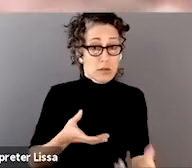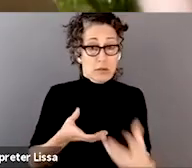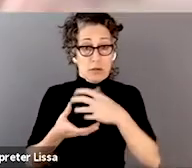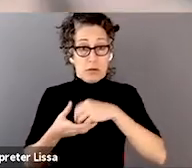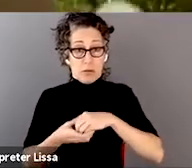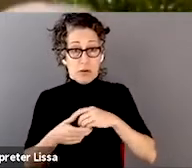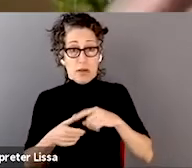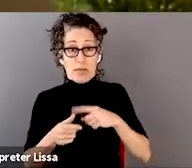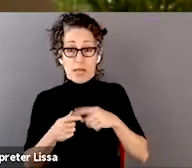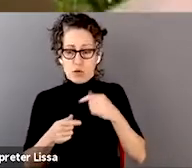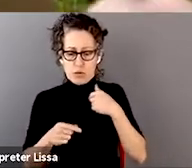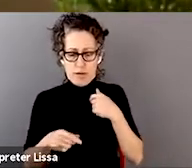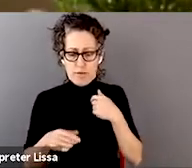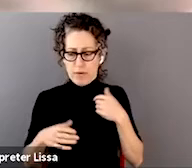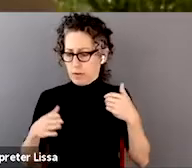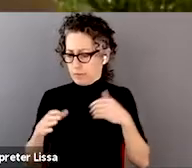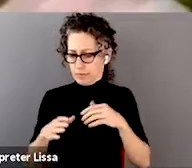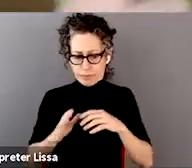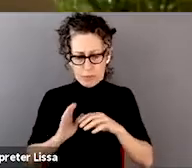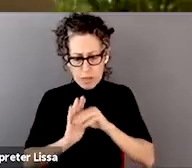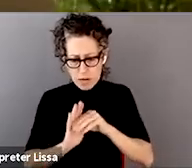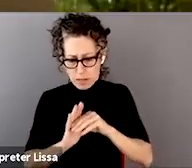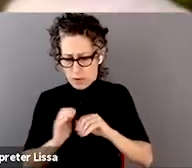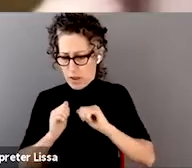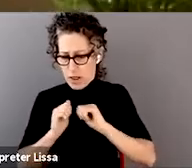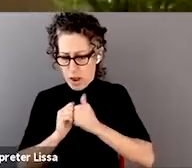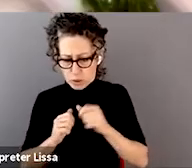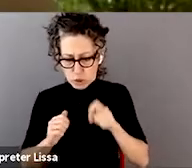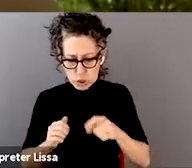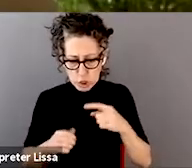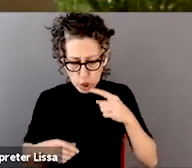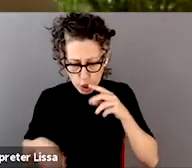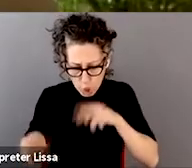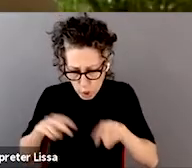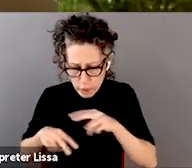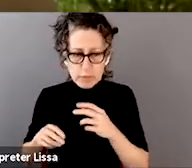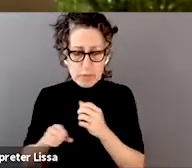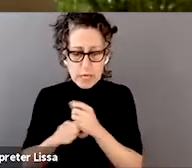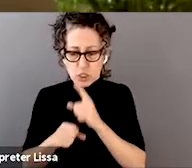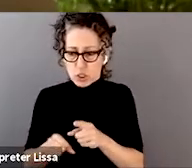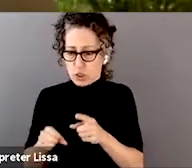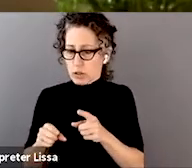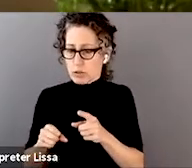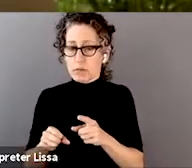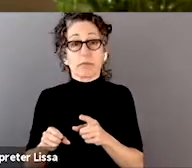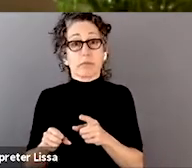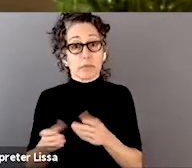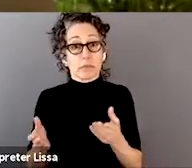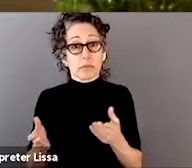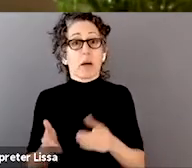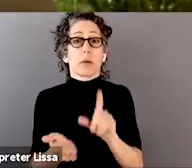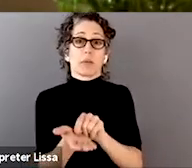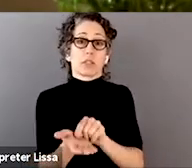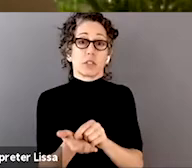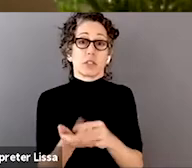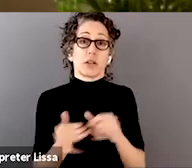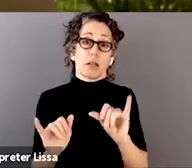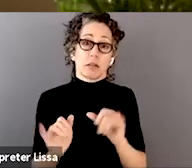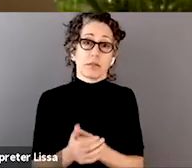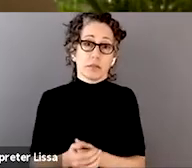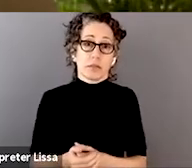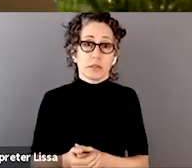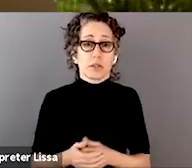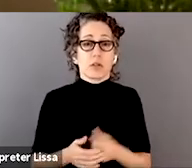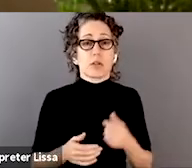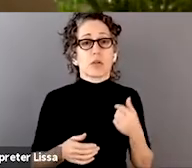this is how it should look, or this is what we should emphasize on, to make sure that this gets published in a certain conference. So I think there is